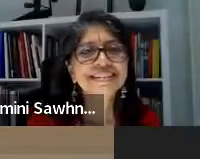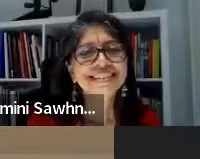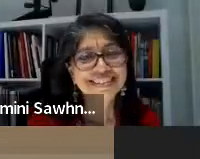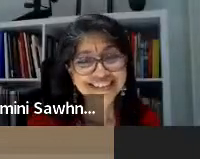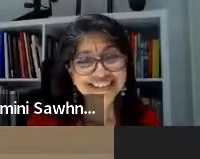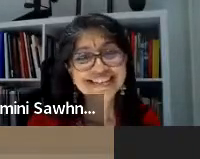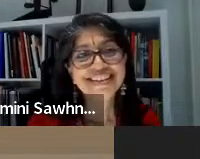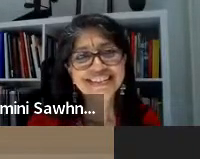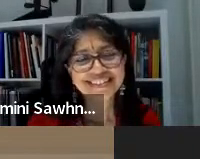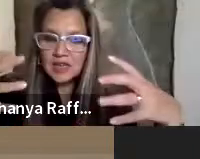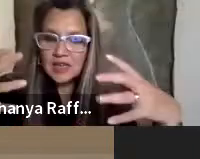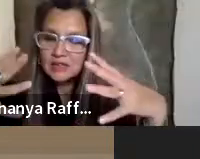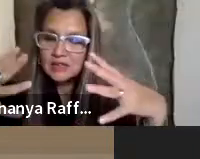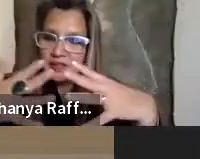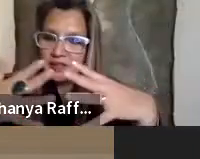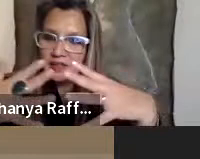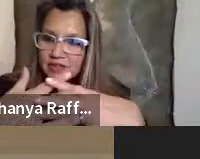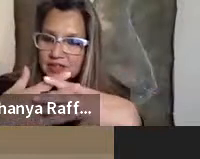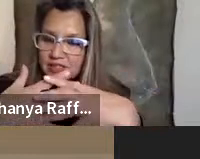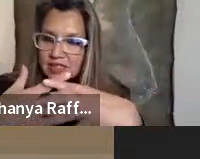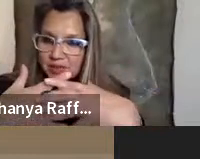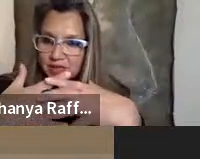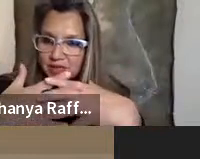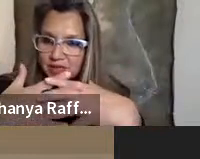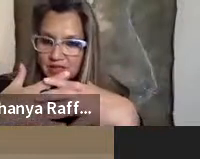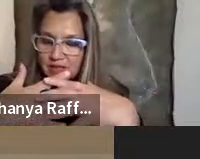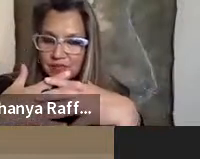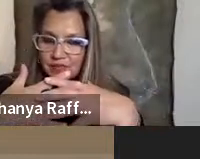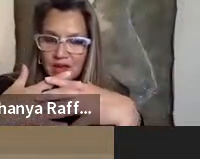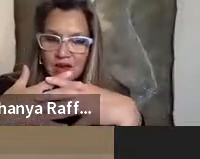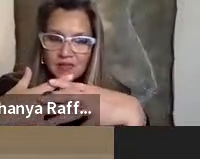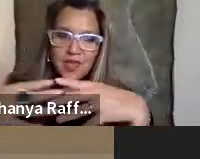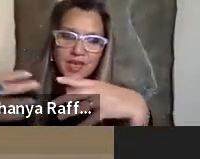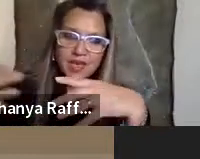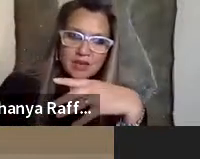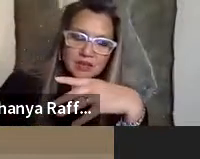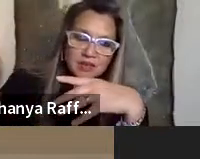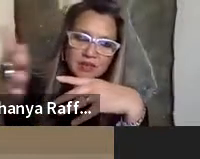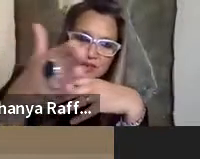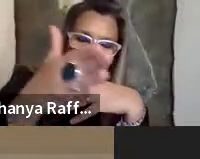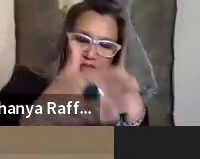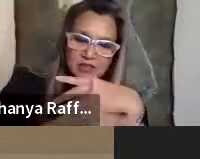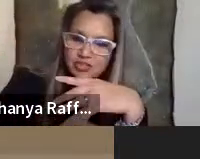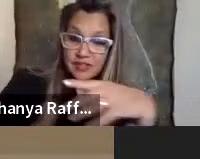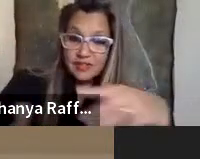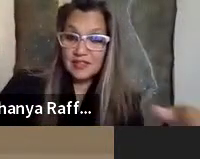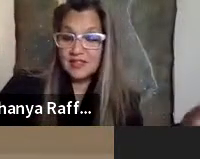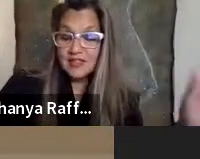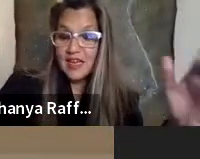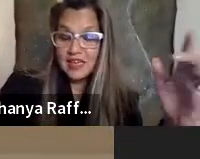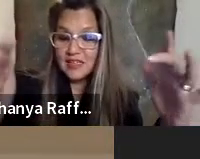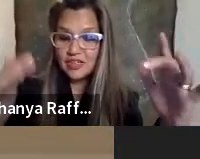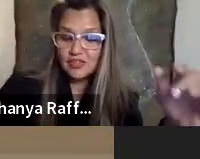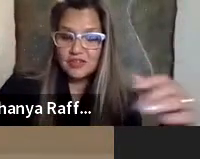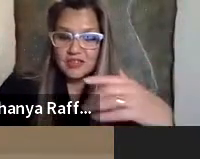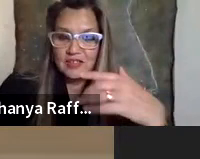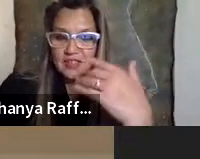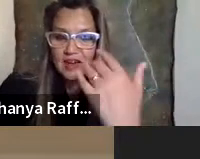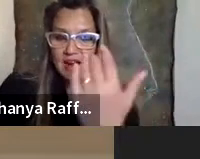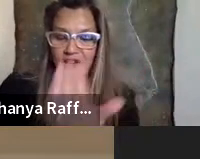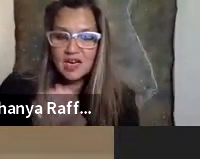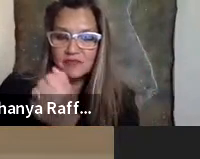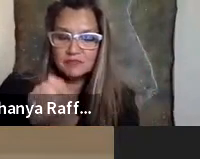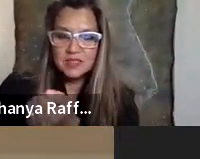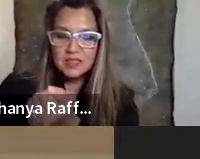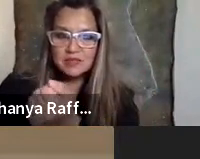architecture, and the cross disciplines are there. Just in this slide, actually, you can